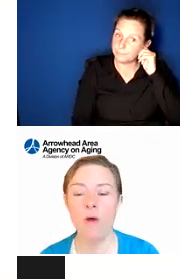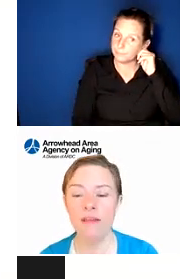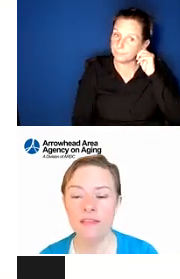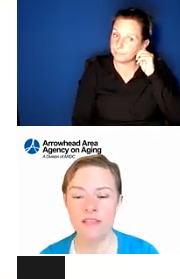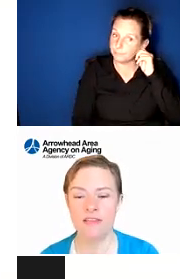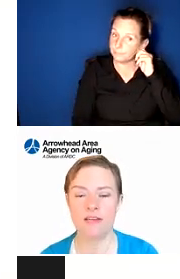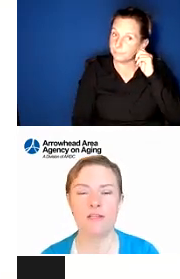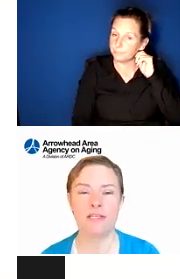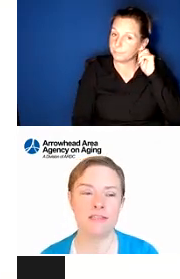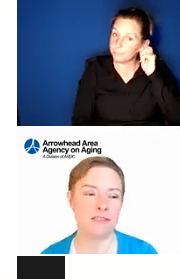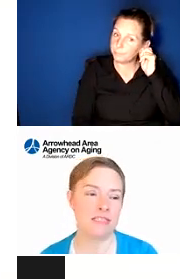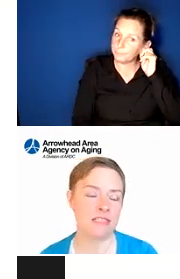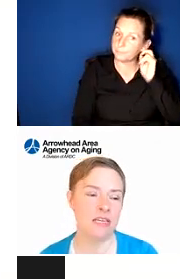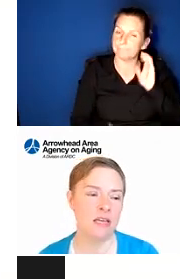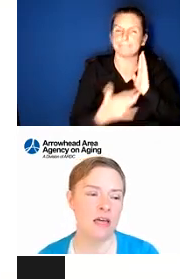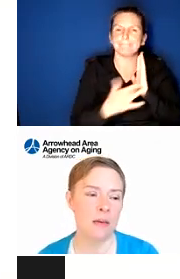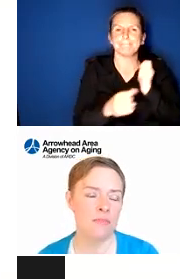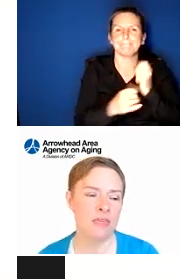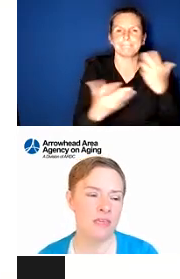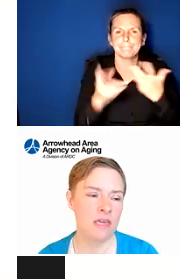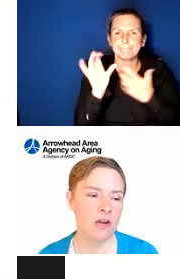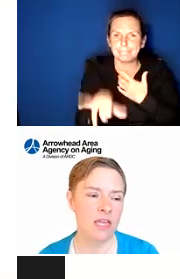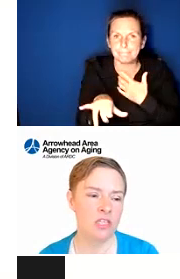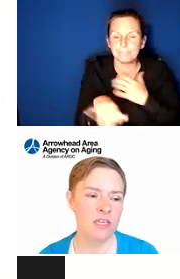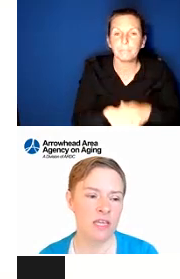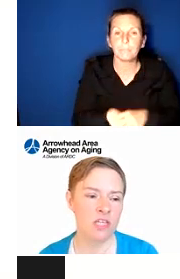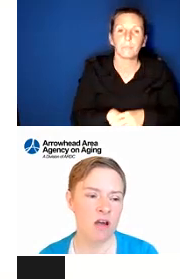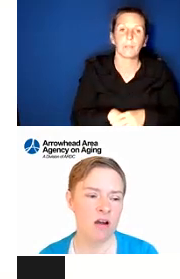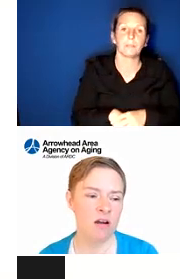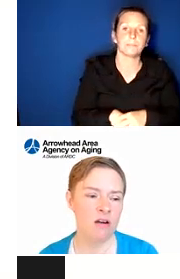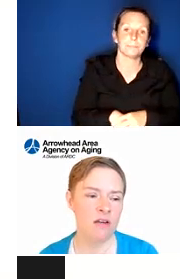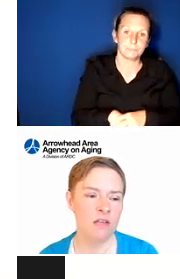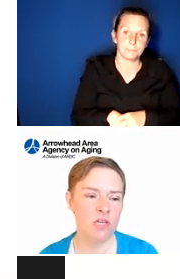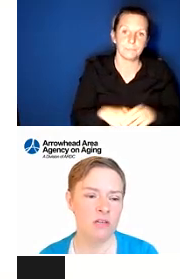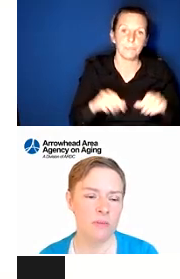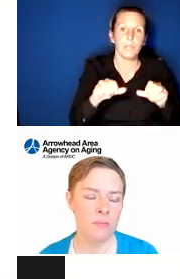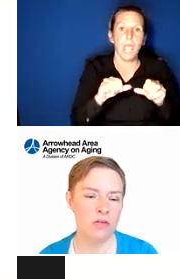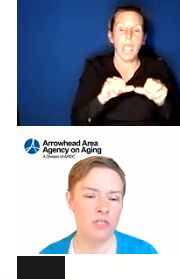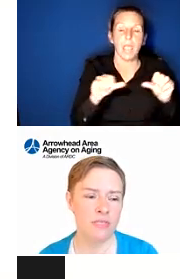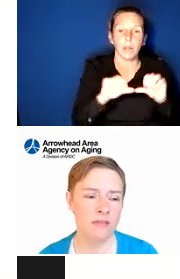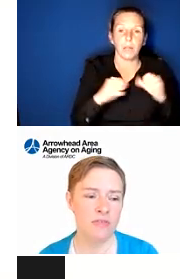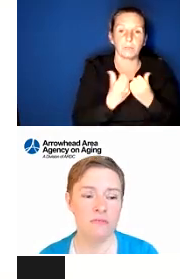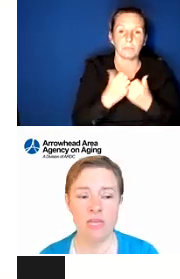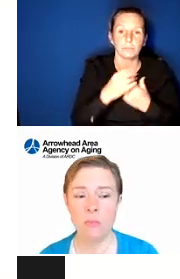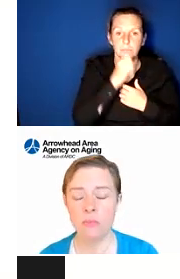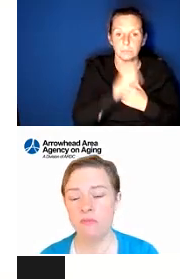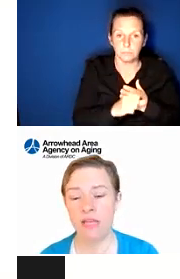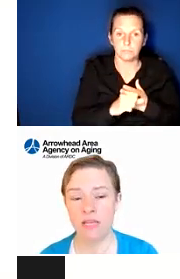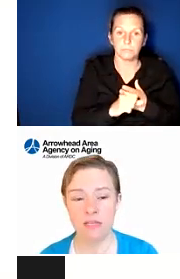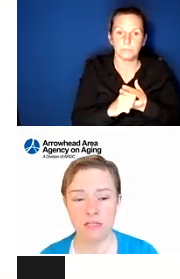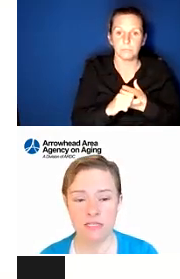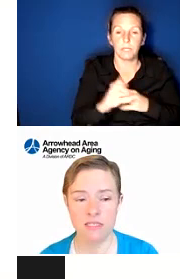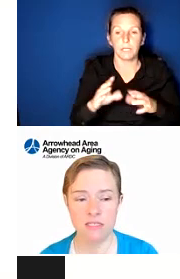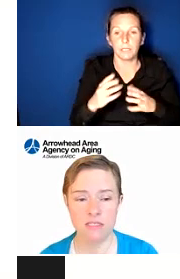So what is a technical assistance? The Area Agency on Aging, our Elder Care Development Partnership staff is available to